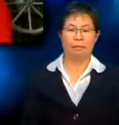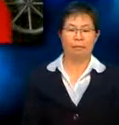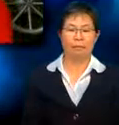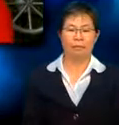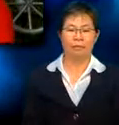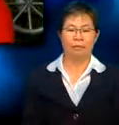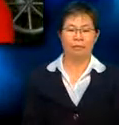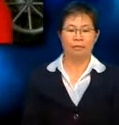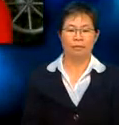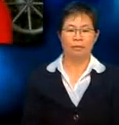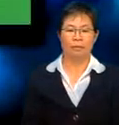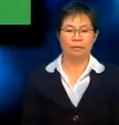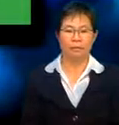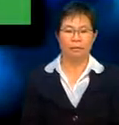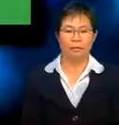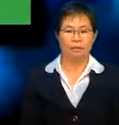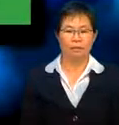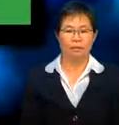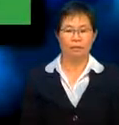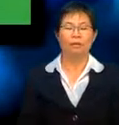One second.